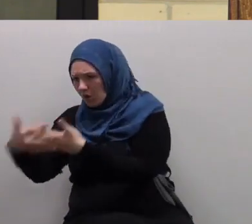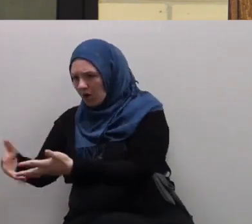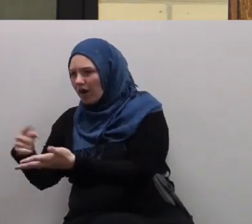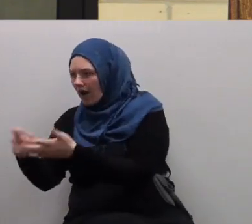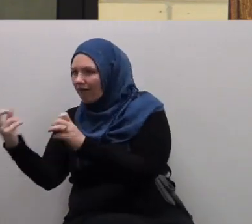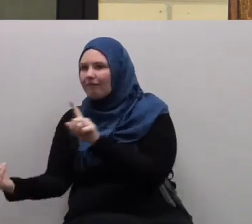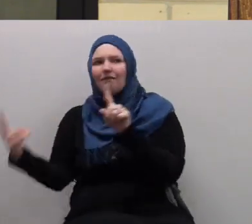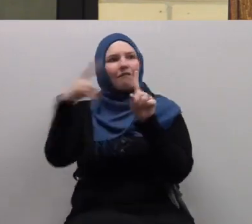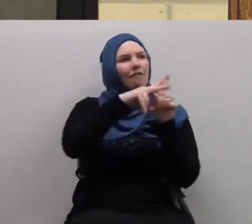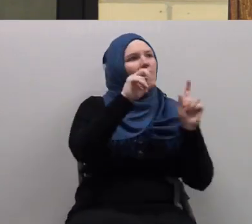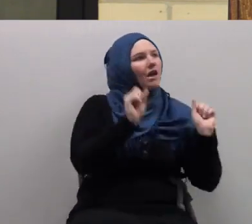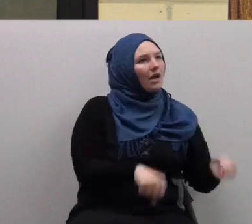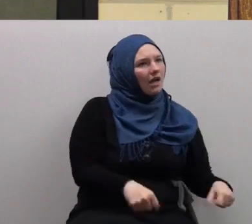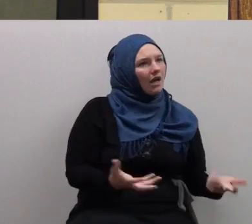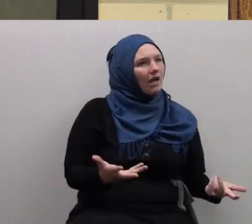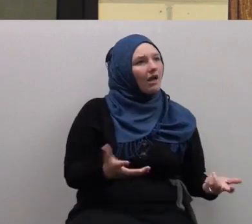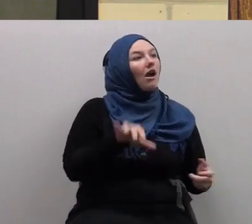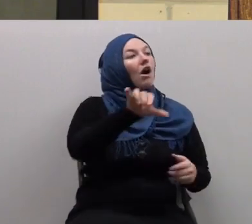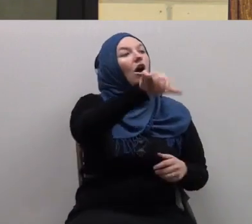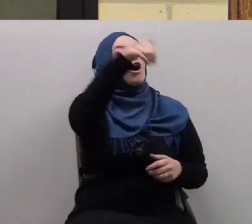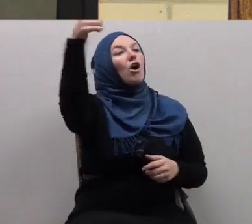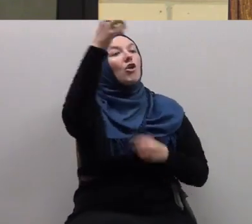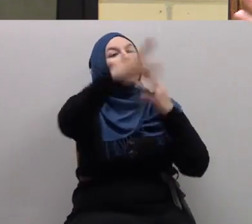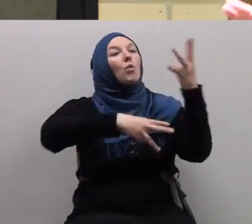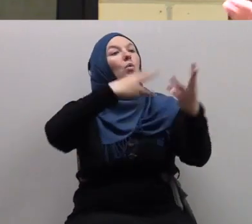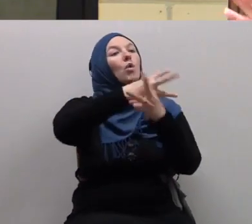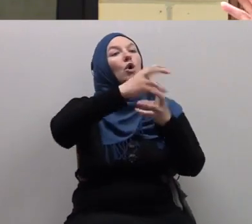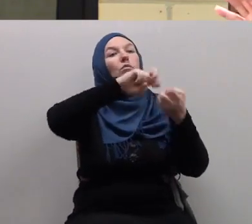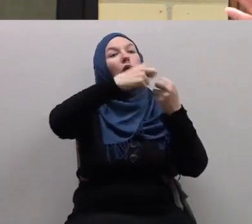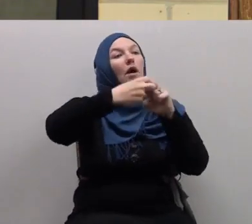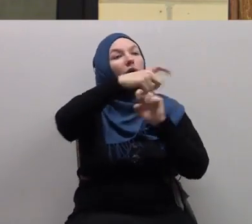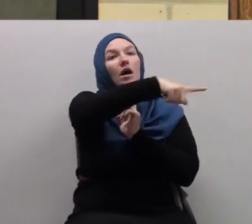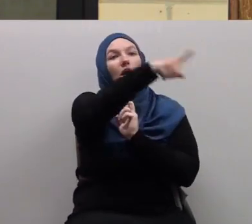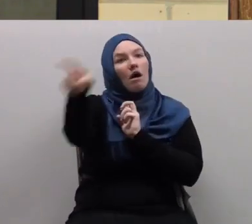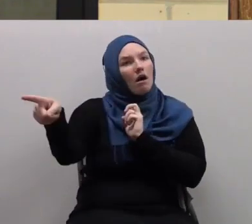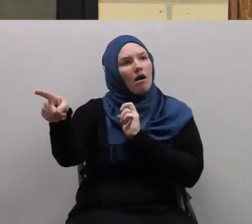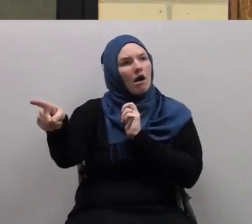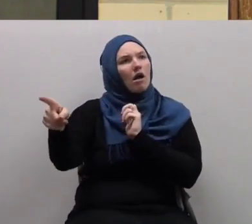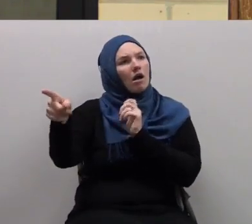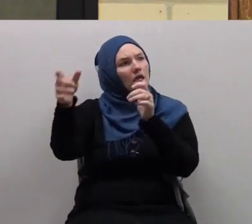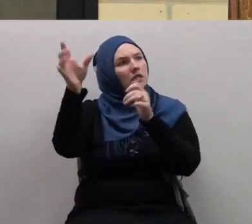have failed to tackle, all based on the Quran and the Sunnah.